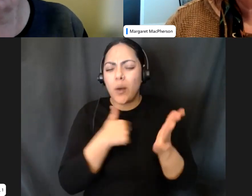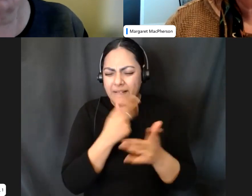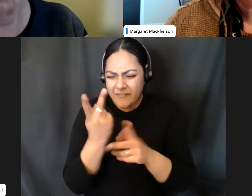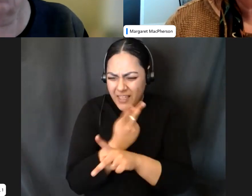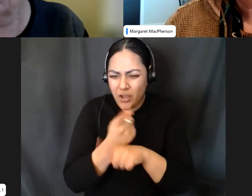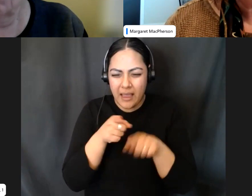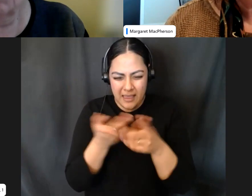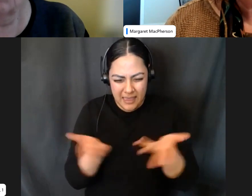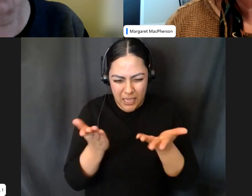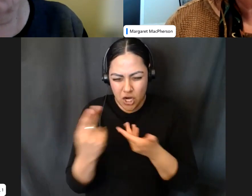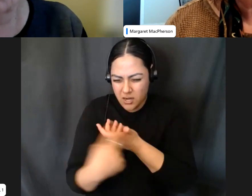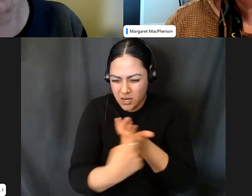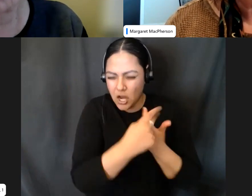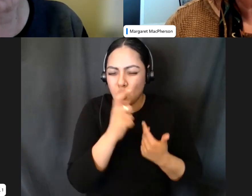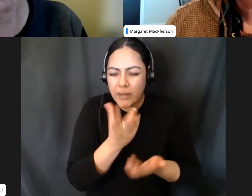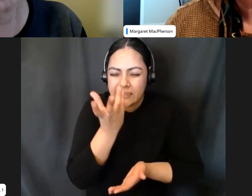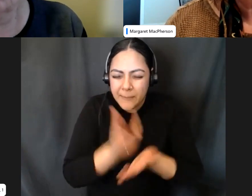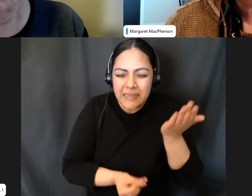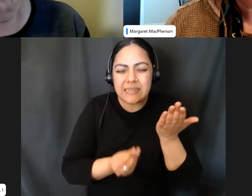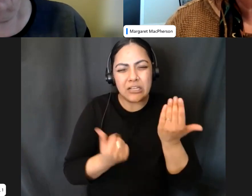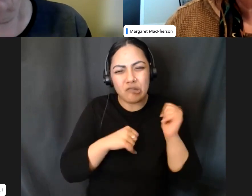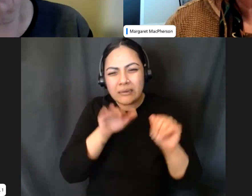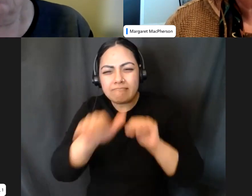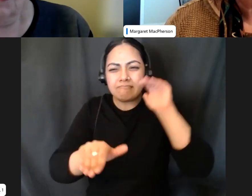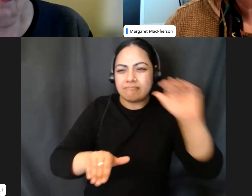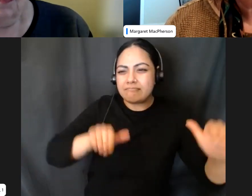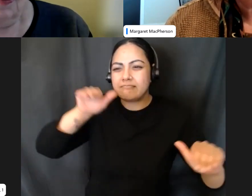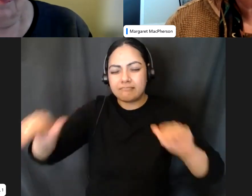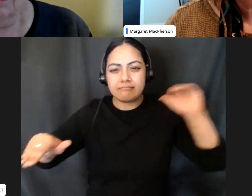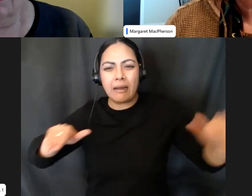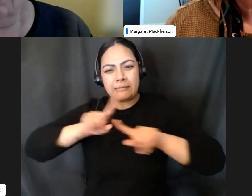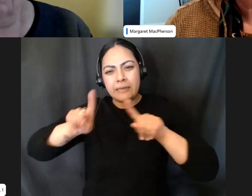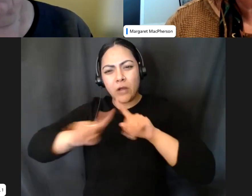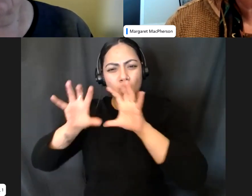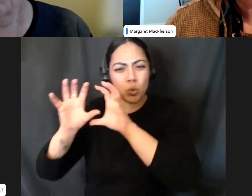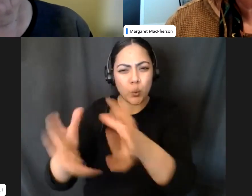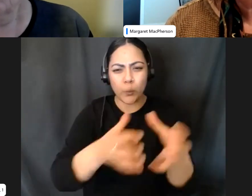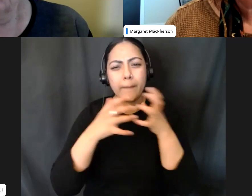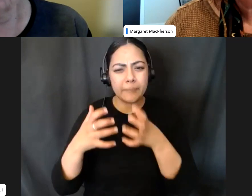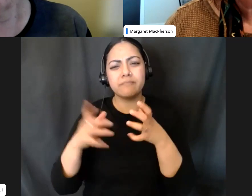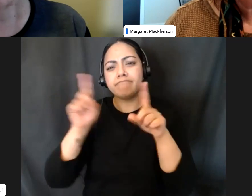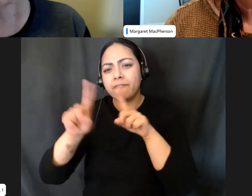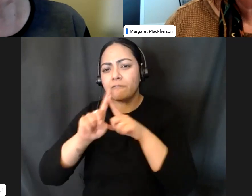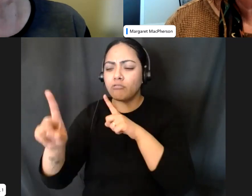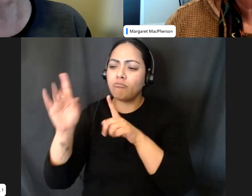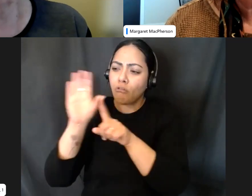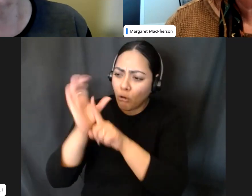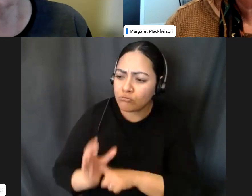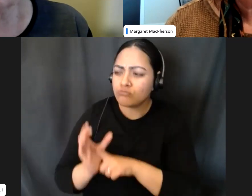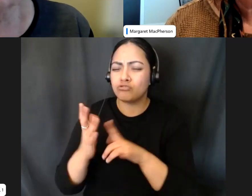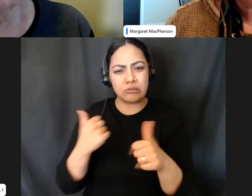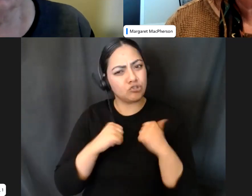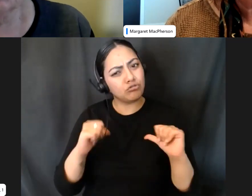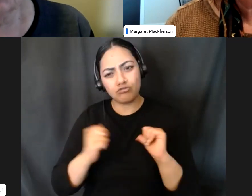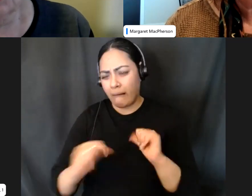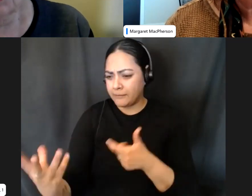communities, all the other diversity that's available. And we are also